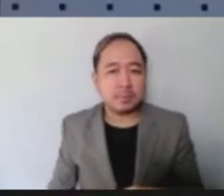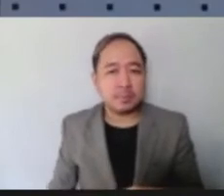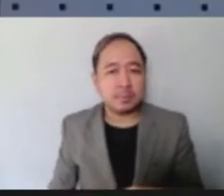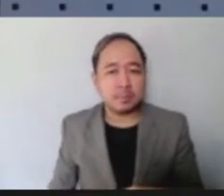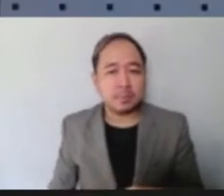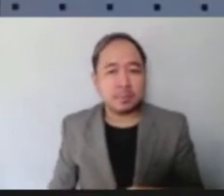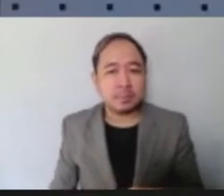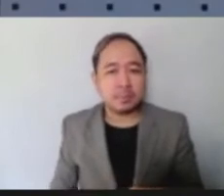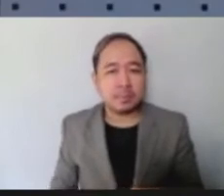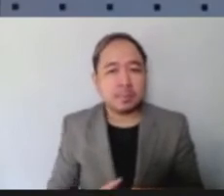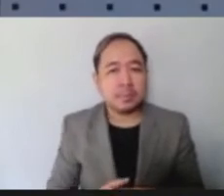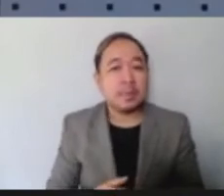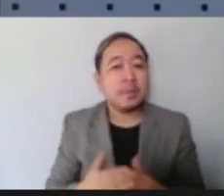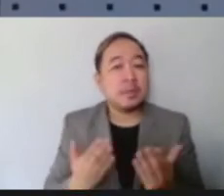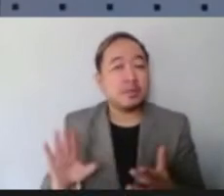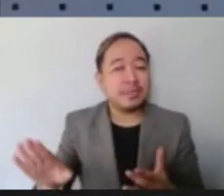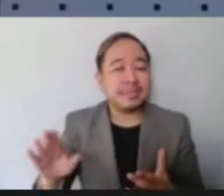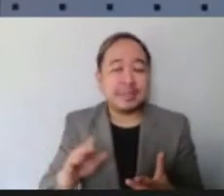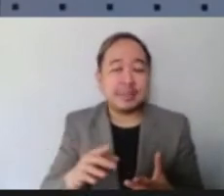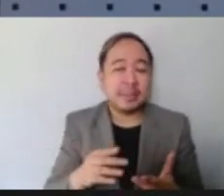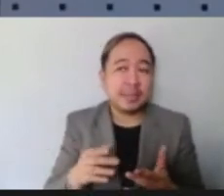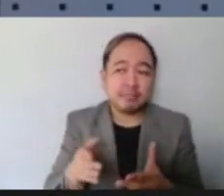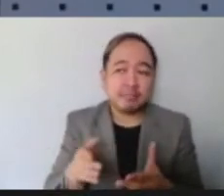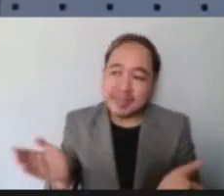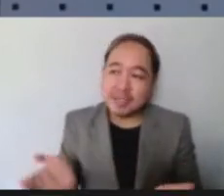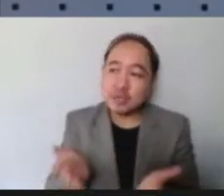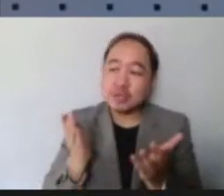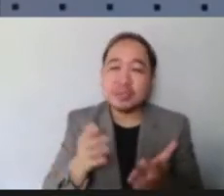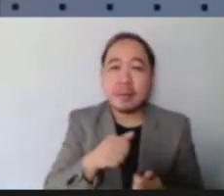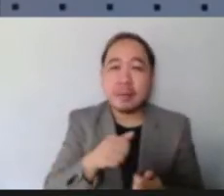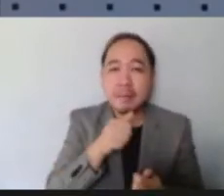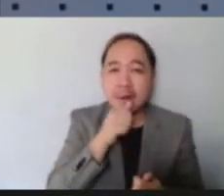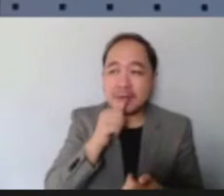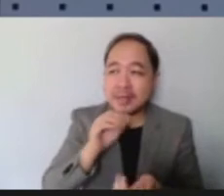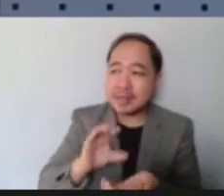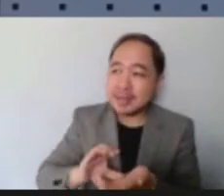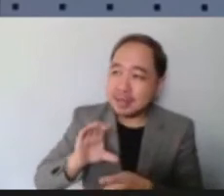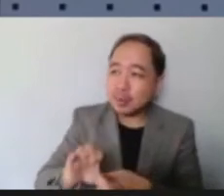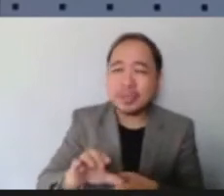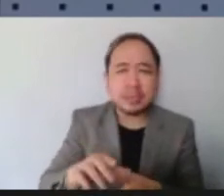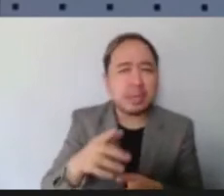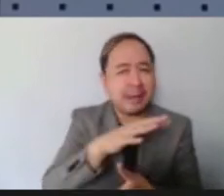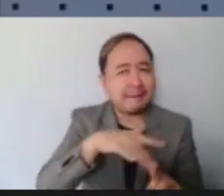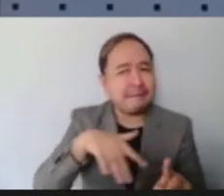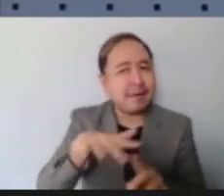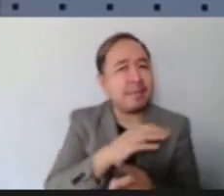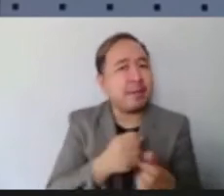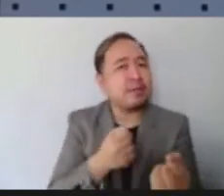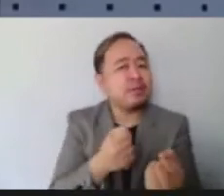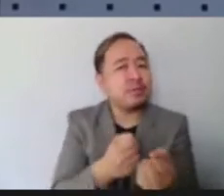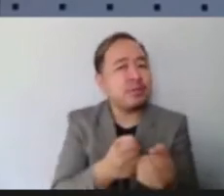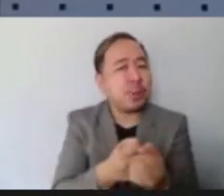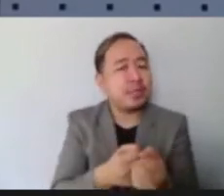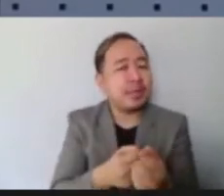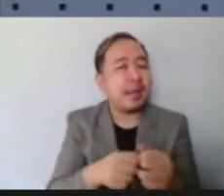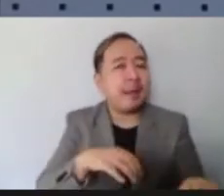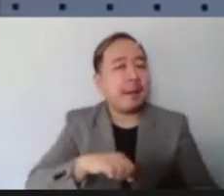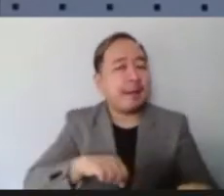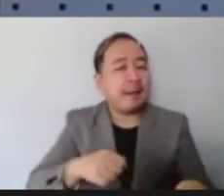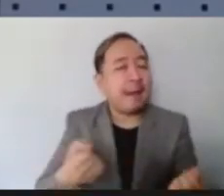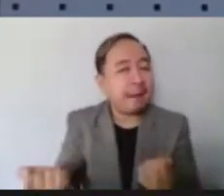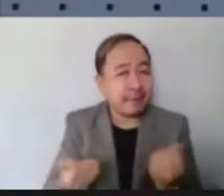taxonomy to facilitate private investment in green economic activities which would be an experience learning to